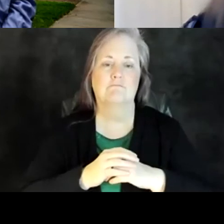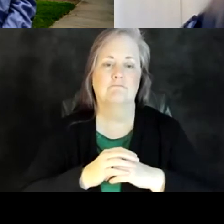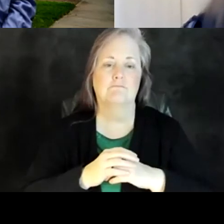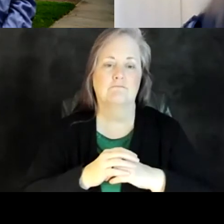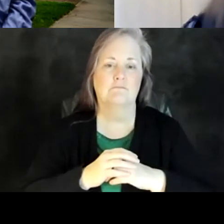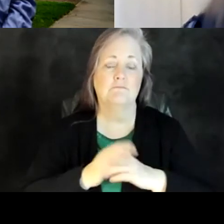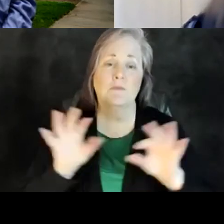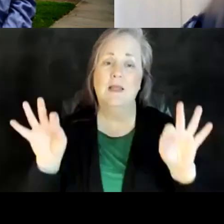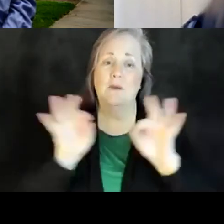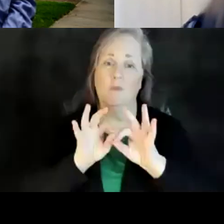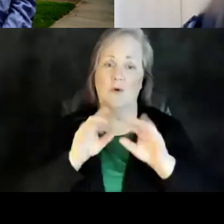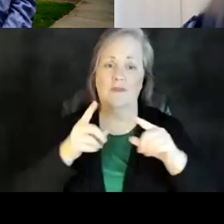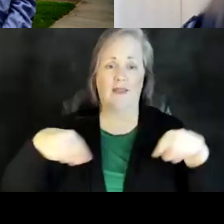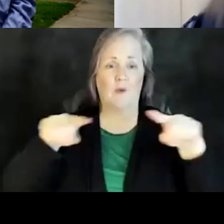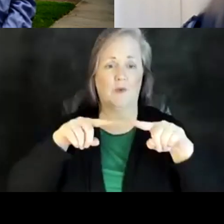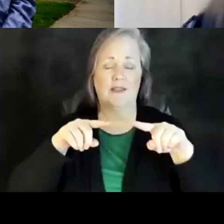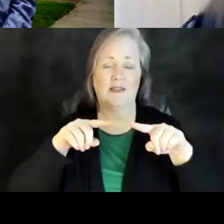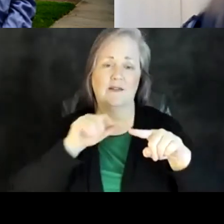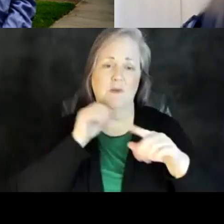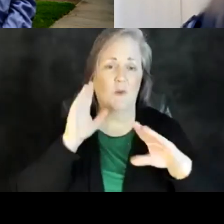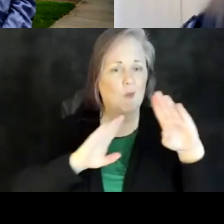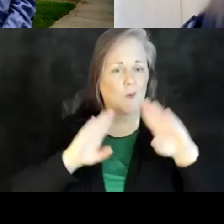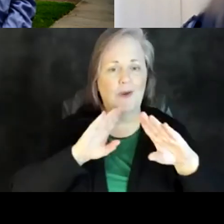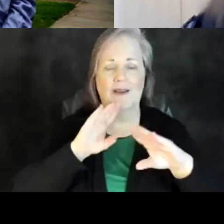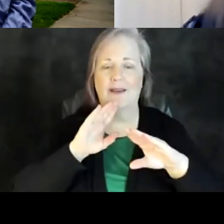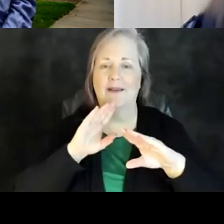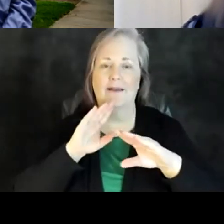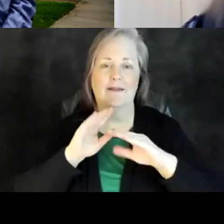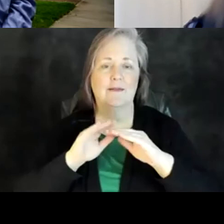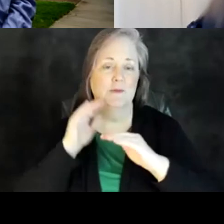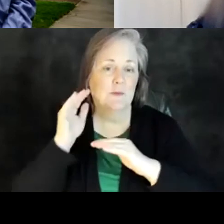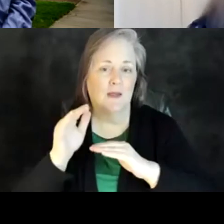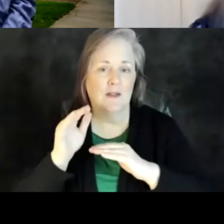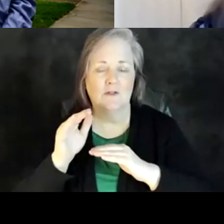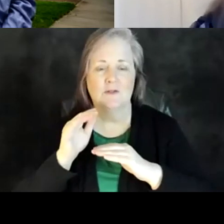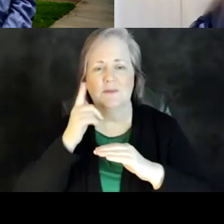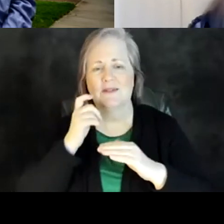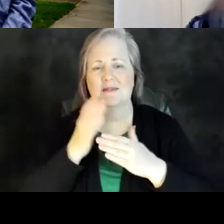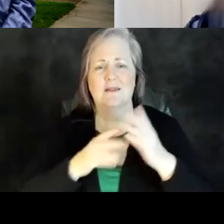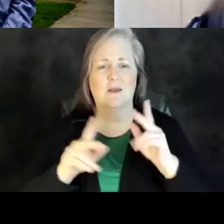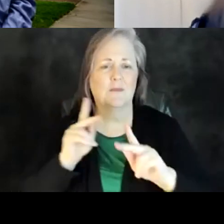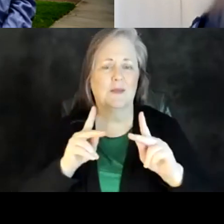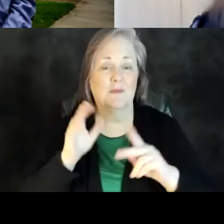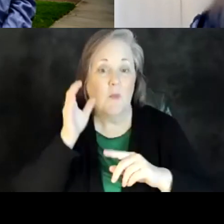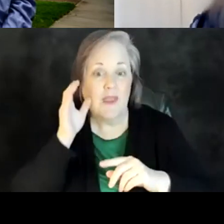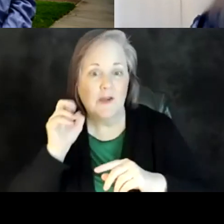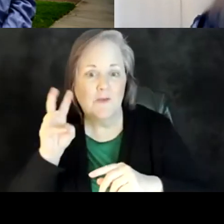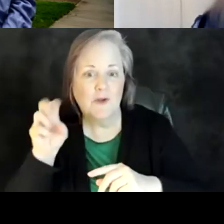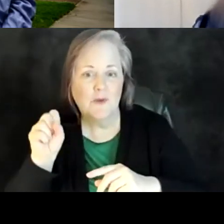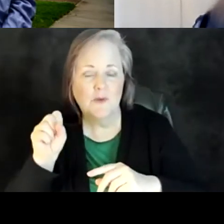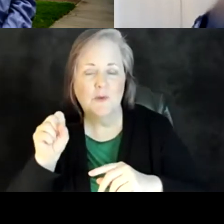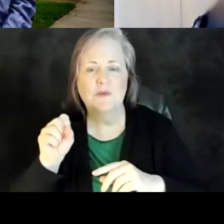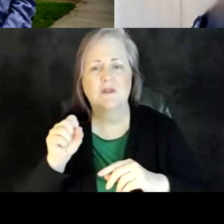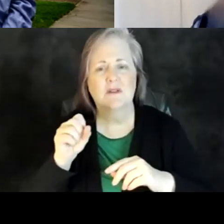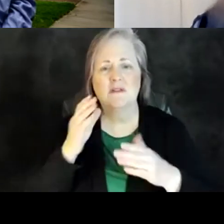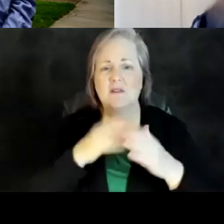It's important for us not to worry too much in terms of, because I know some people hear the news and we've heard of people